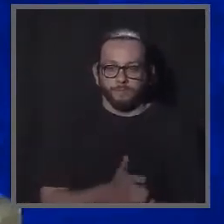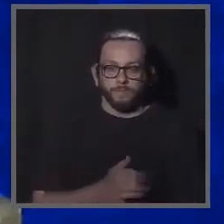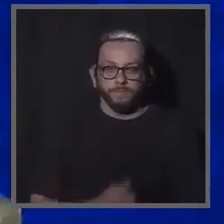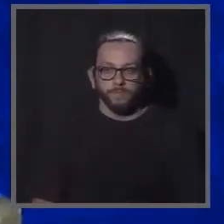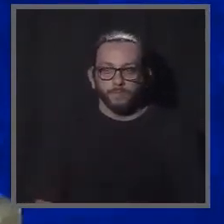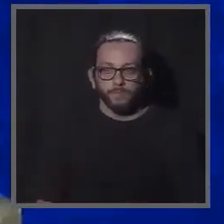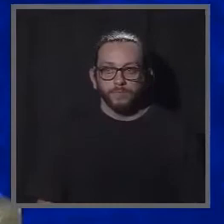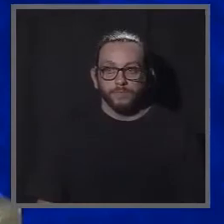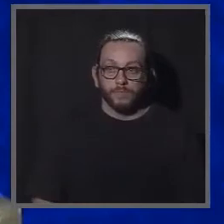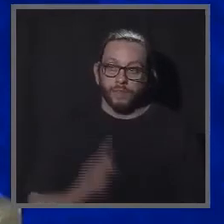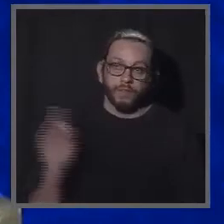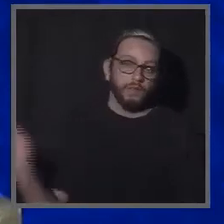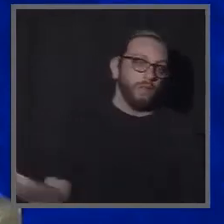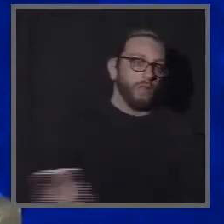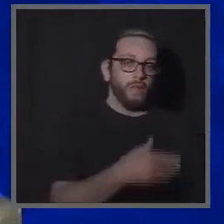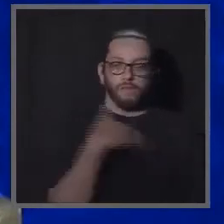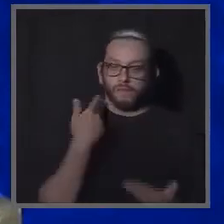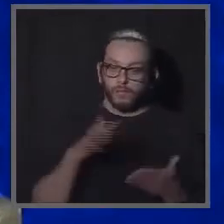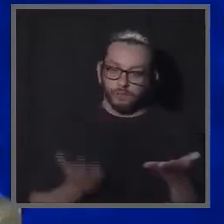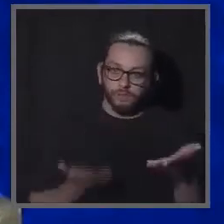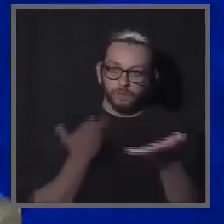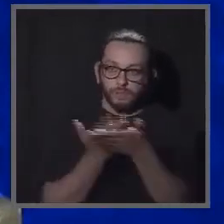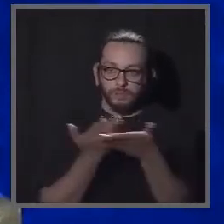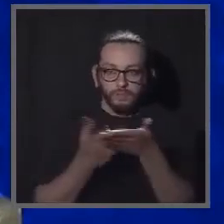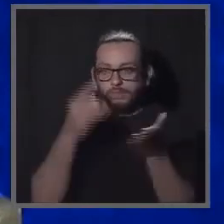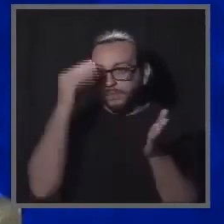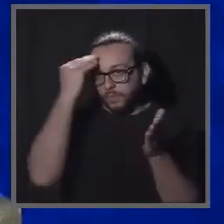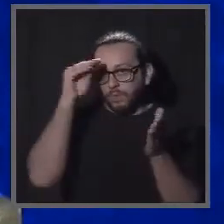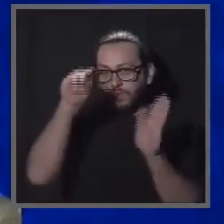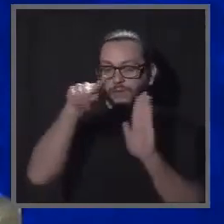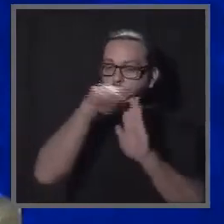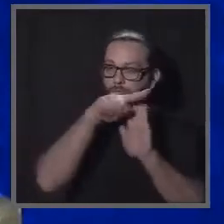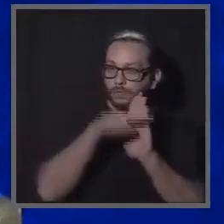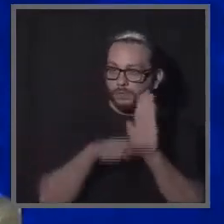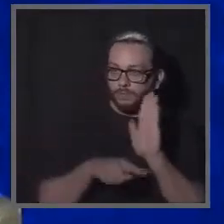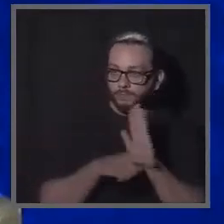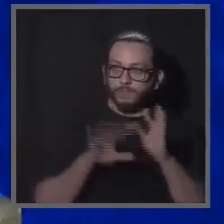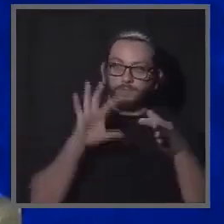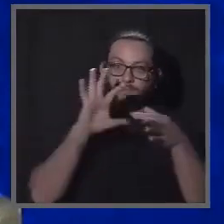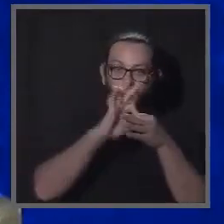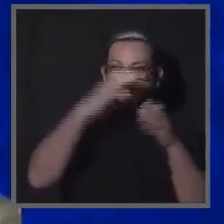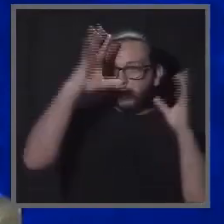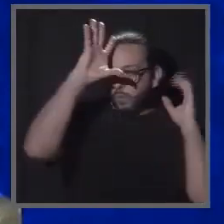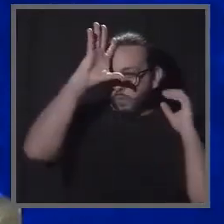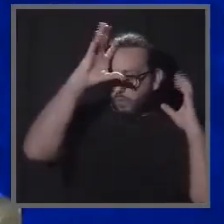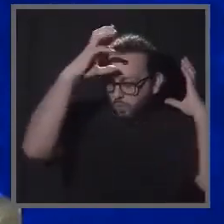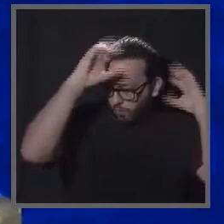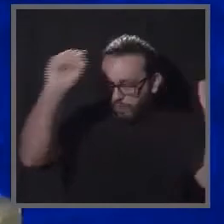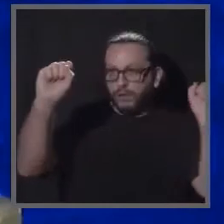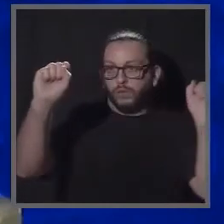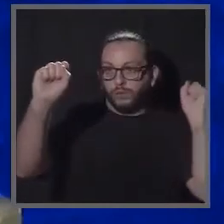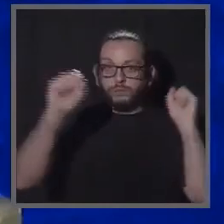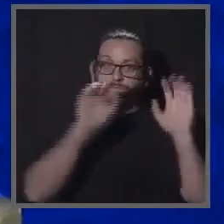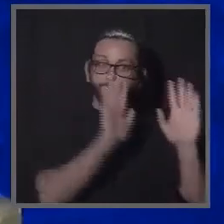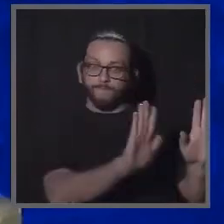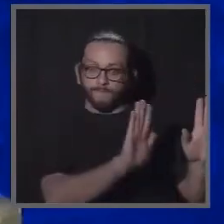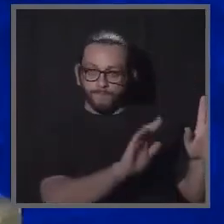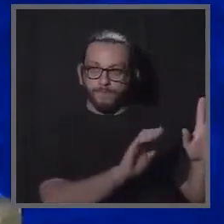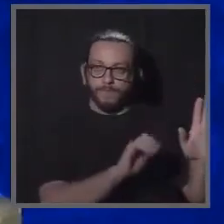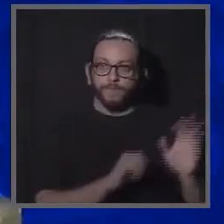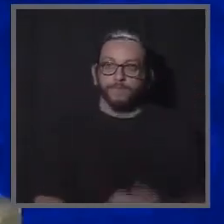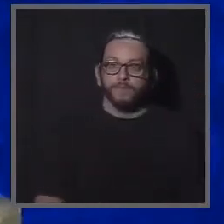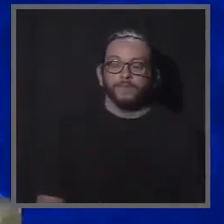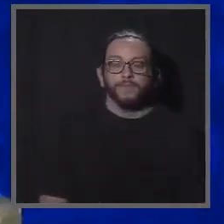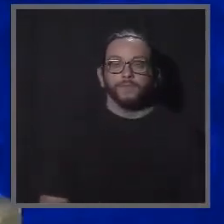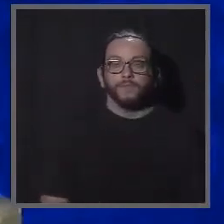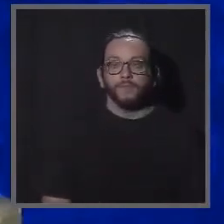we proposed recommendations at governmental levels, raising from a national to